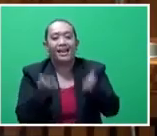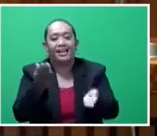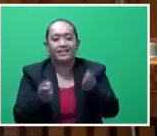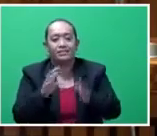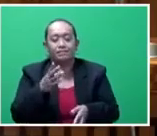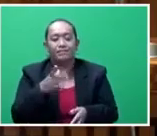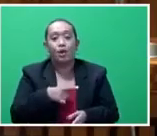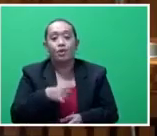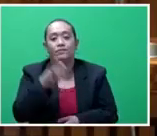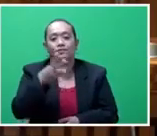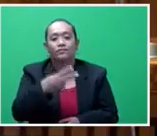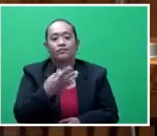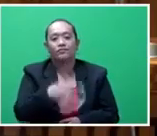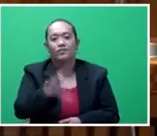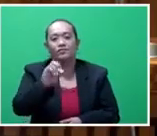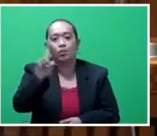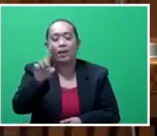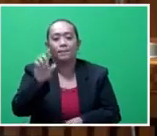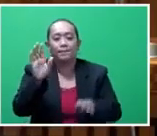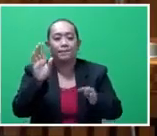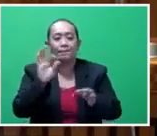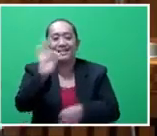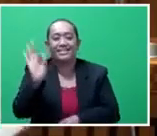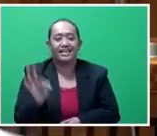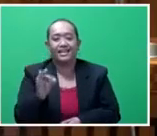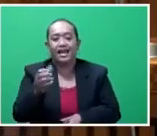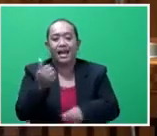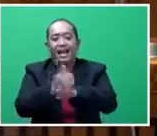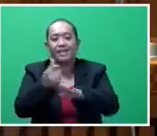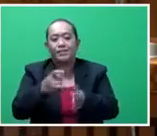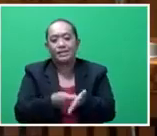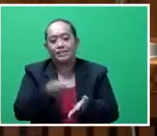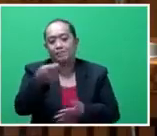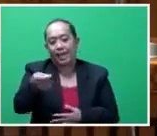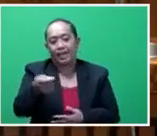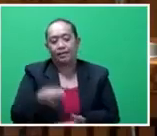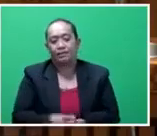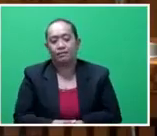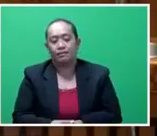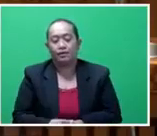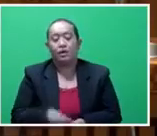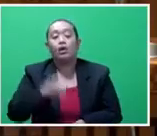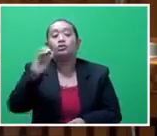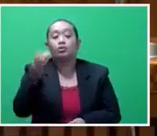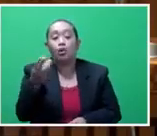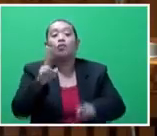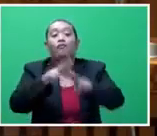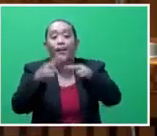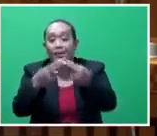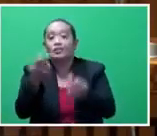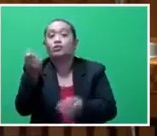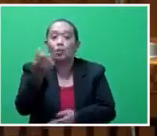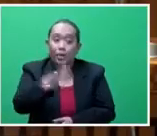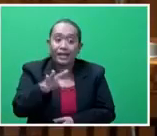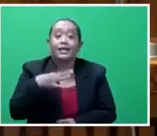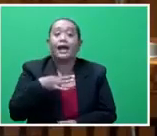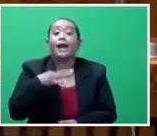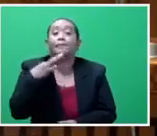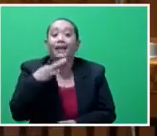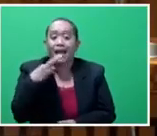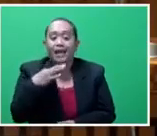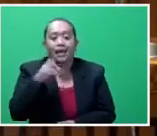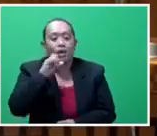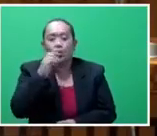is paying, which has meant, Mr. Speaker, sir, that those families that did apply, they have not been paying